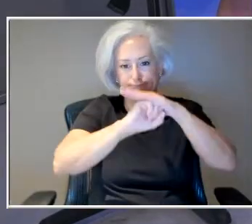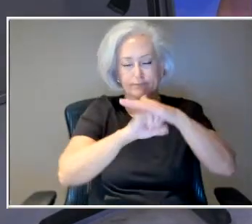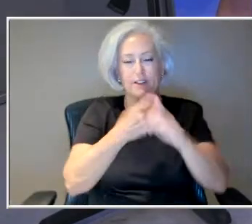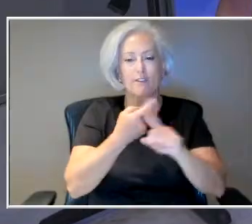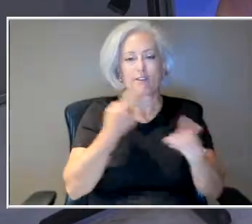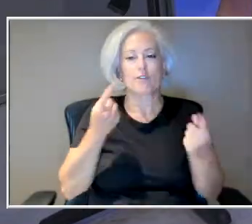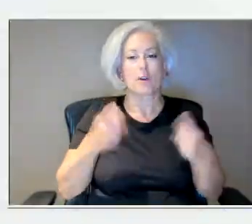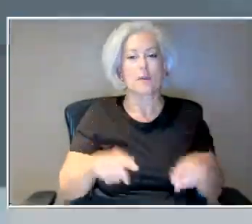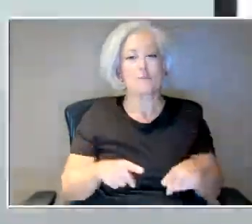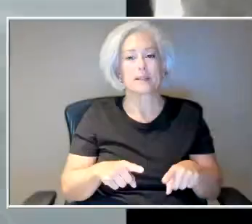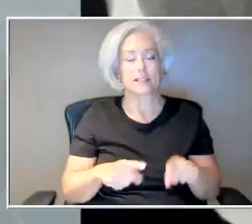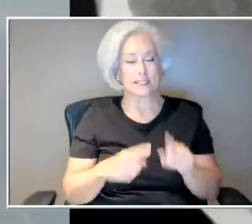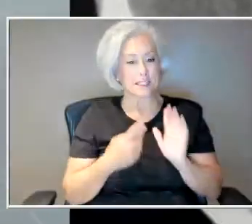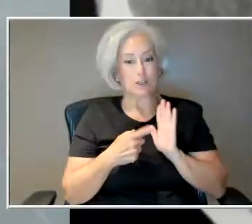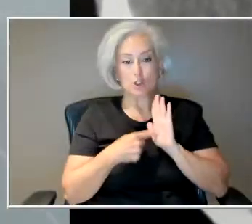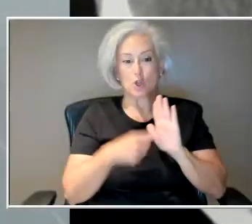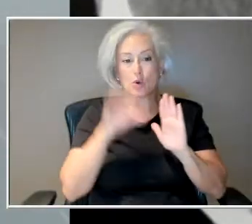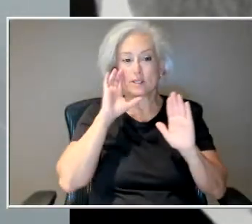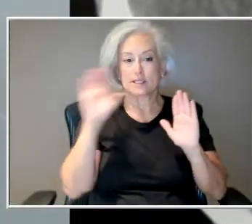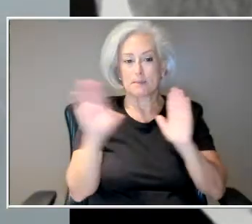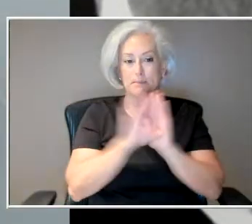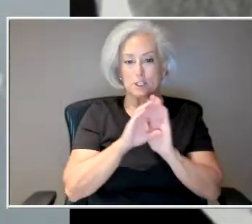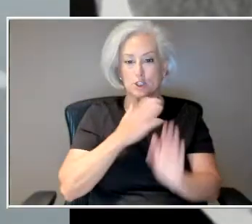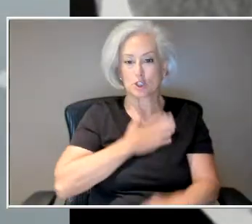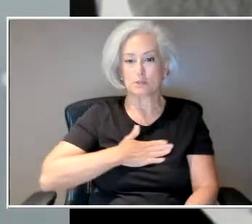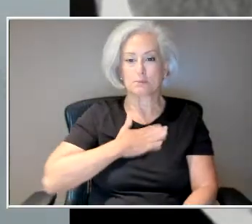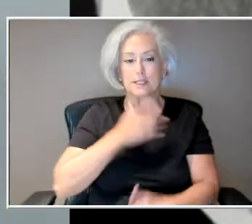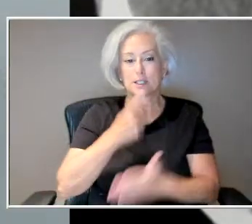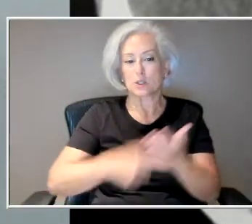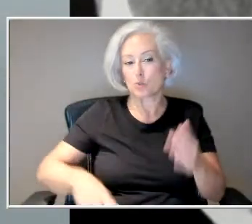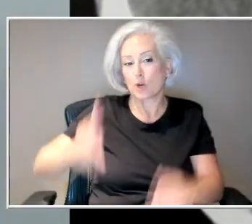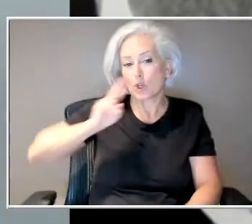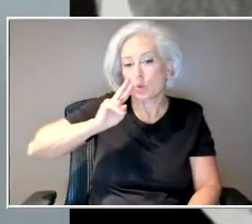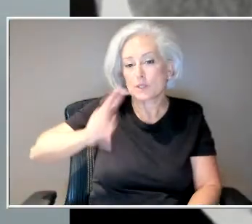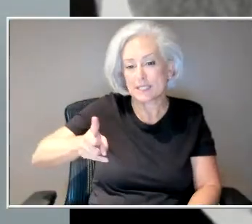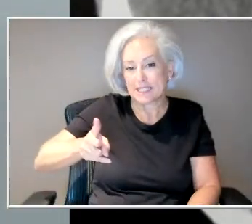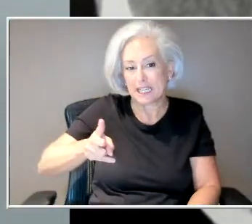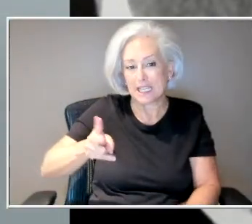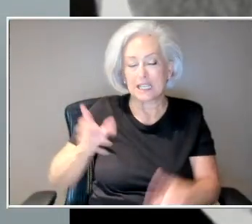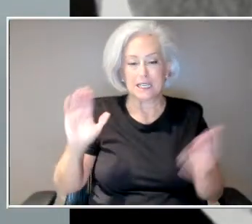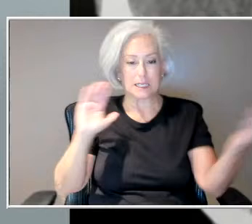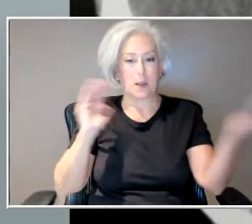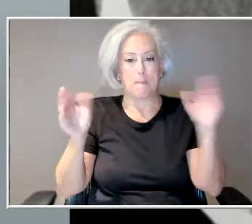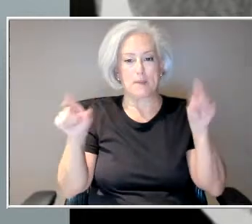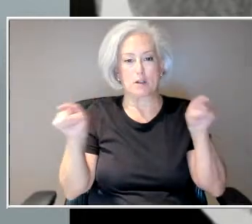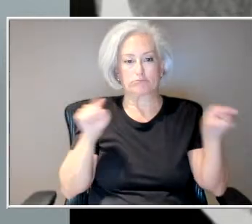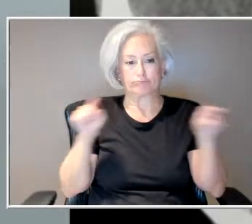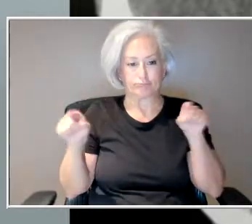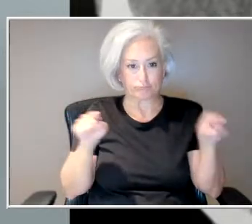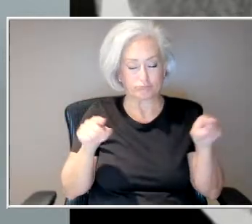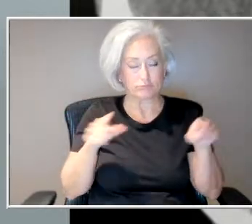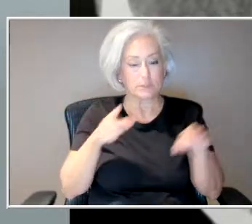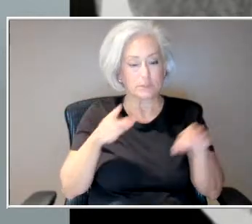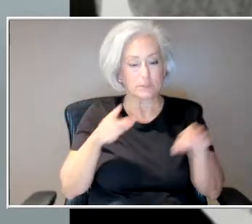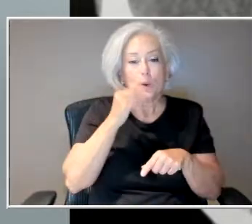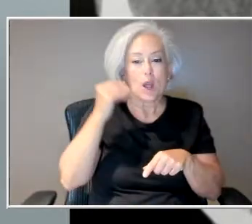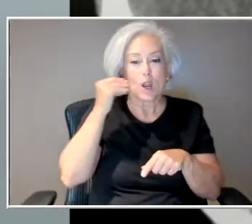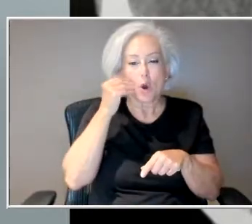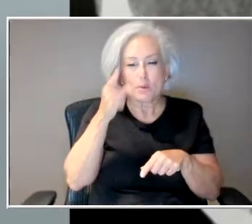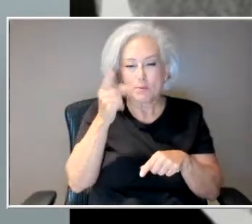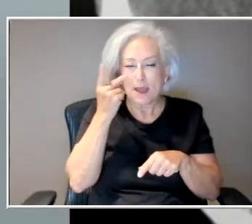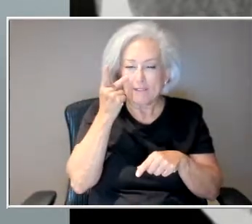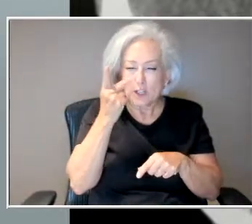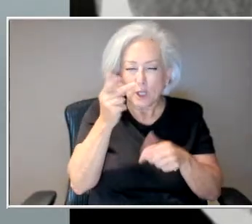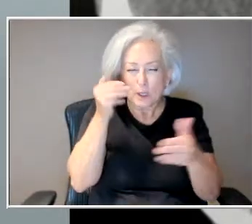Sure. I want you to talk us through what you're seeing and what kind of the difference between this image. Yeah, so if you're at home, you may have to look very closely at the screen. I